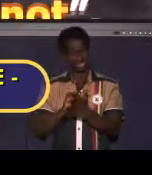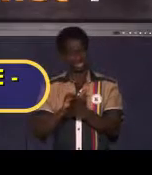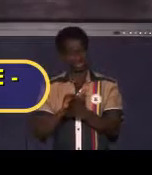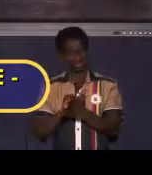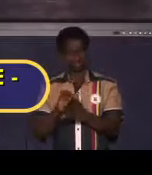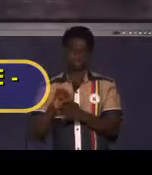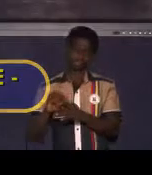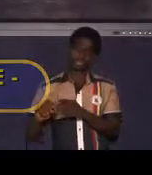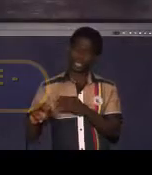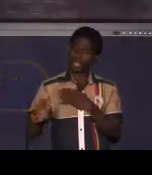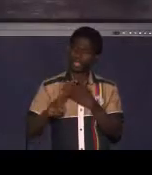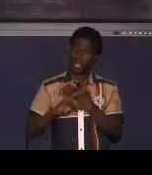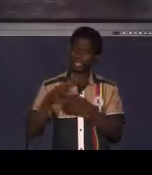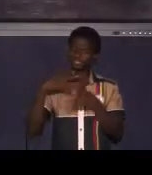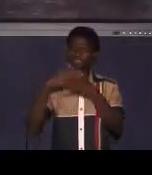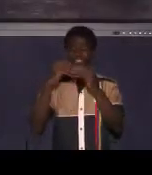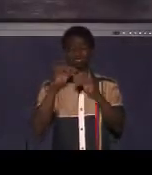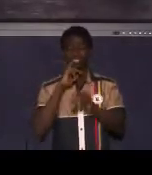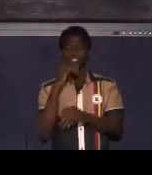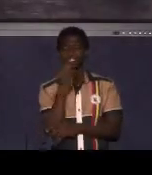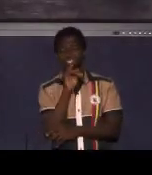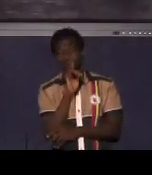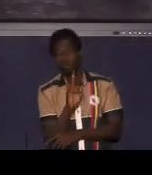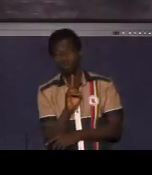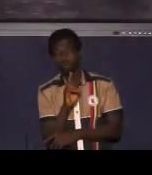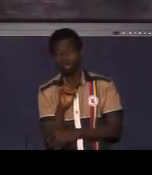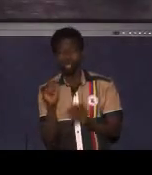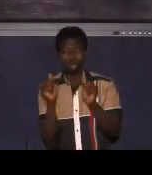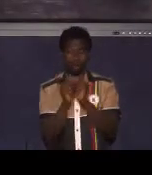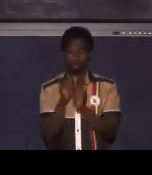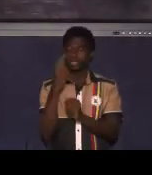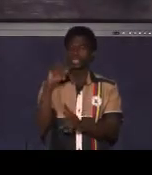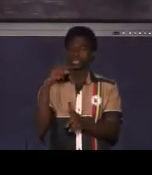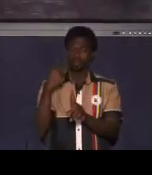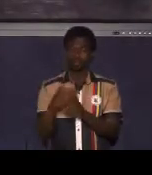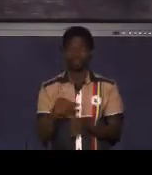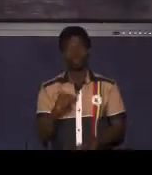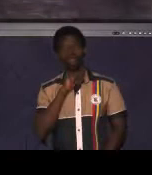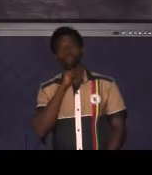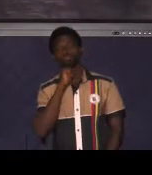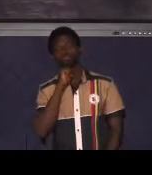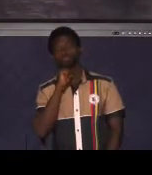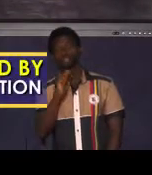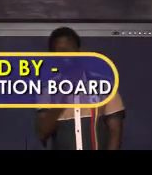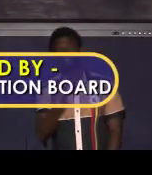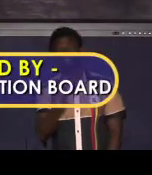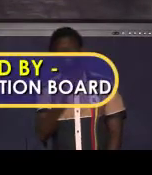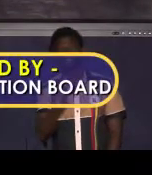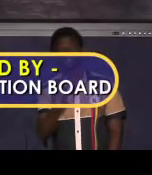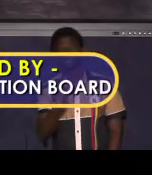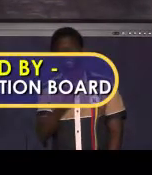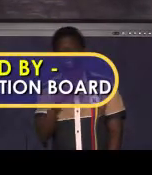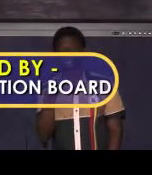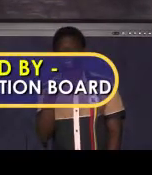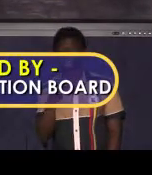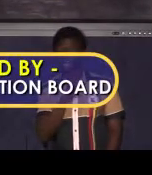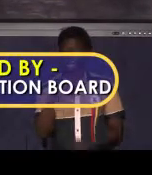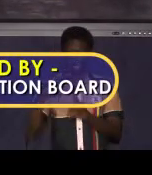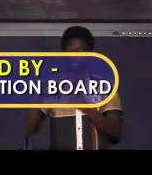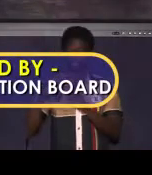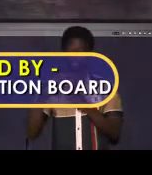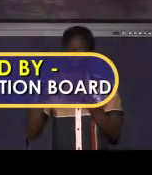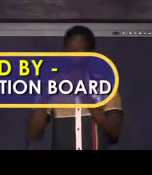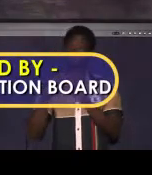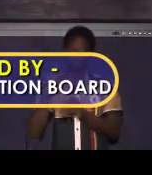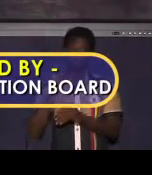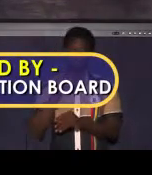that. Negative statement is the one with the word not. I